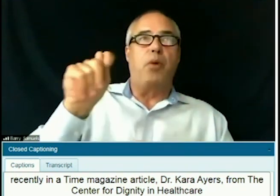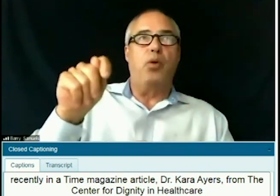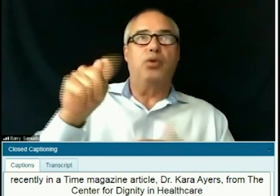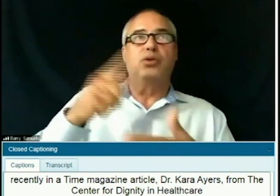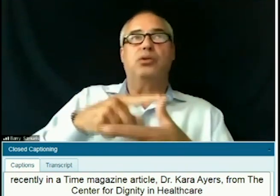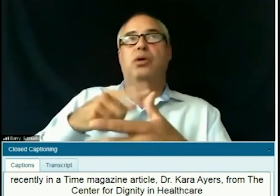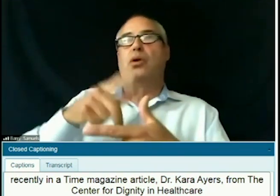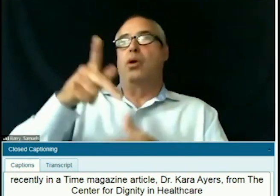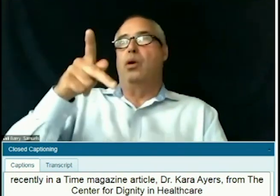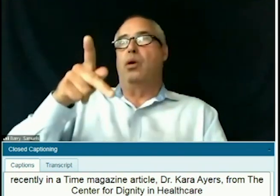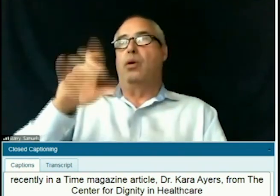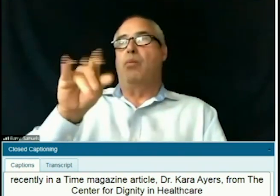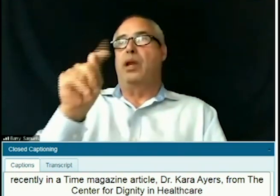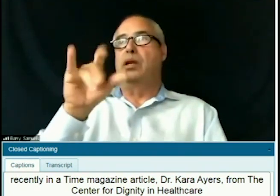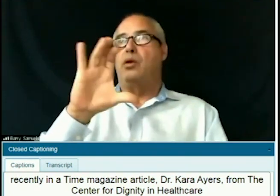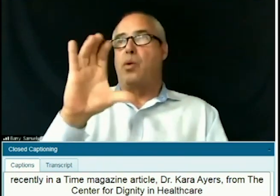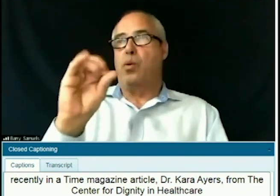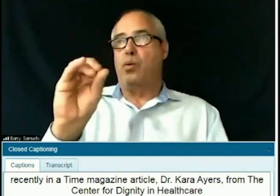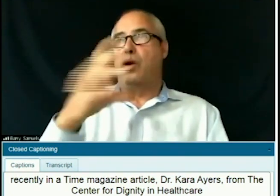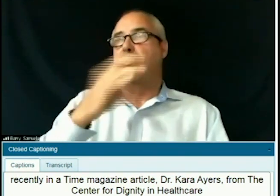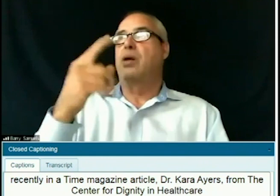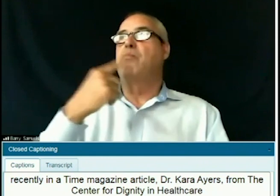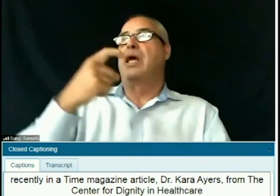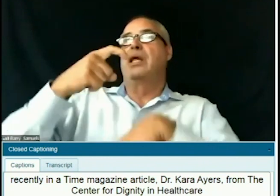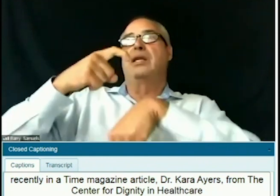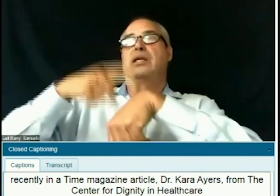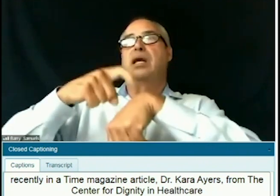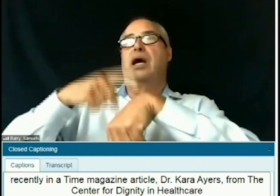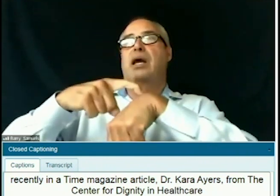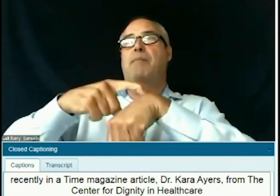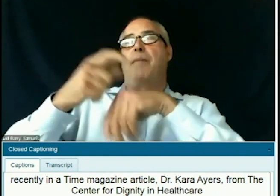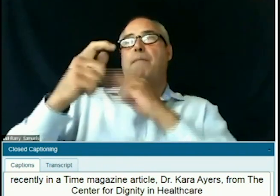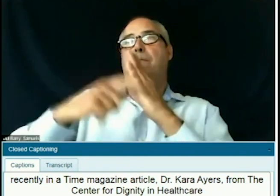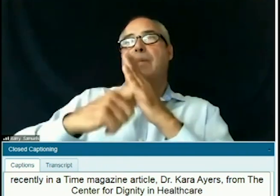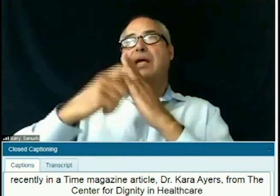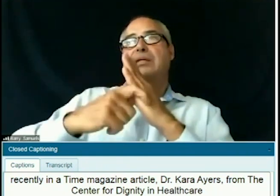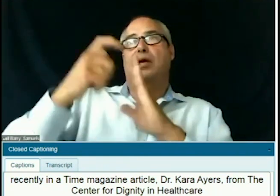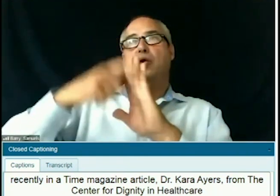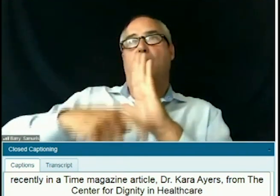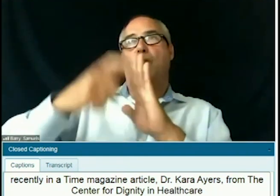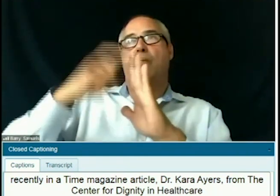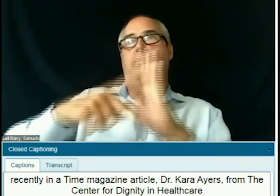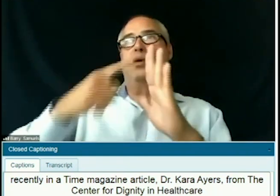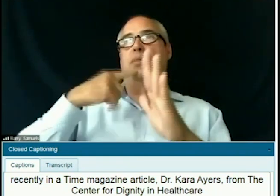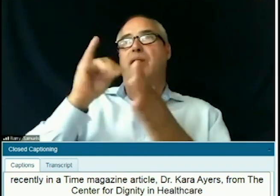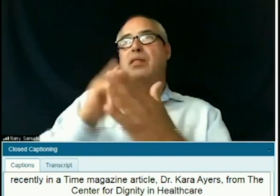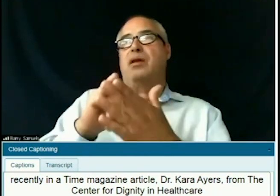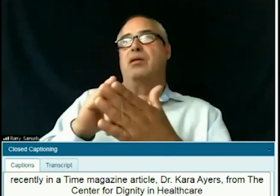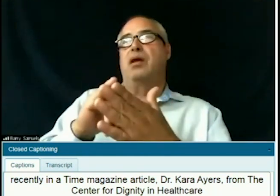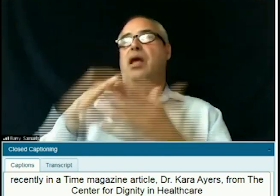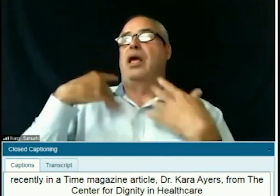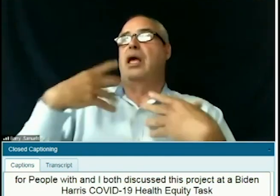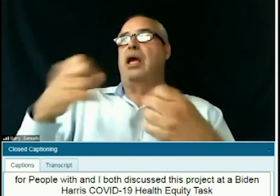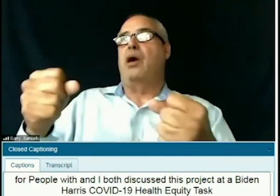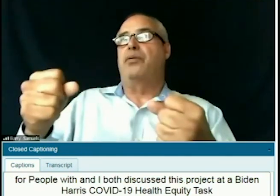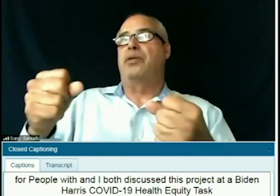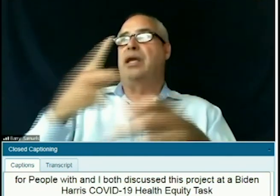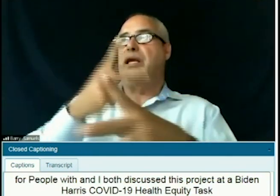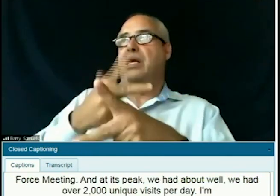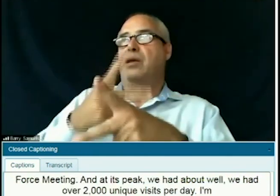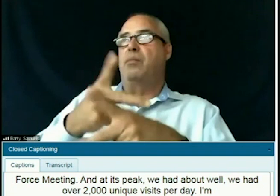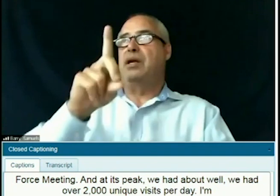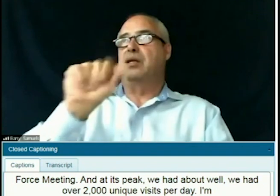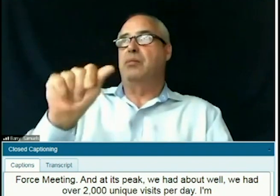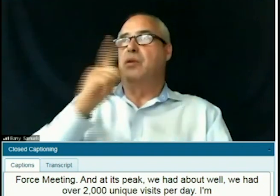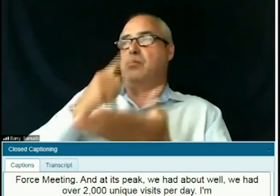recently in a Time magazine article. Dr. Kara Ayers from the Center for Dignity in Healthcare for People with Disabilities and I both discussed